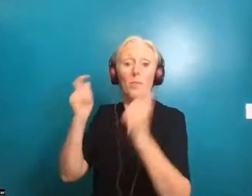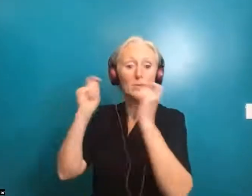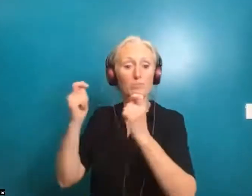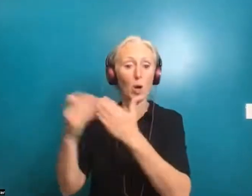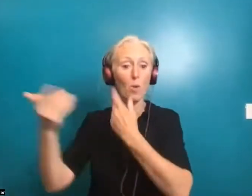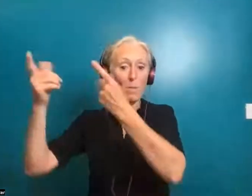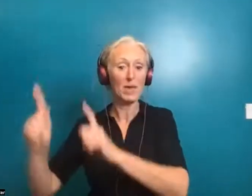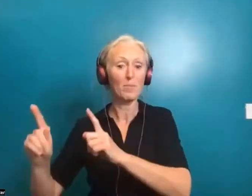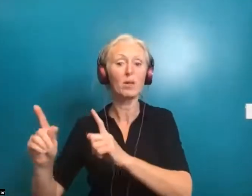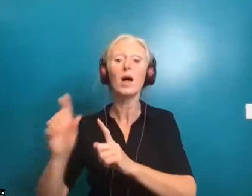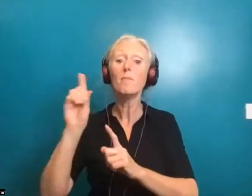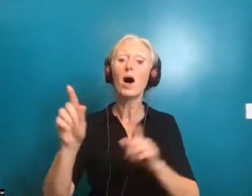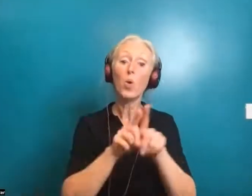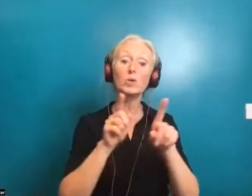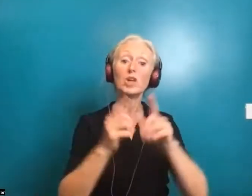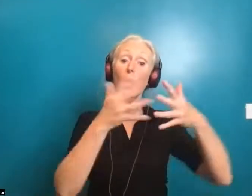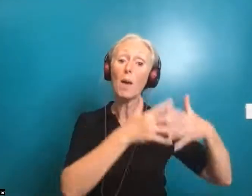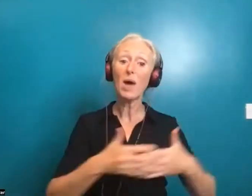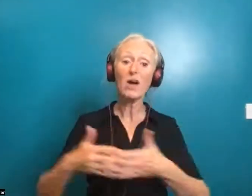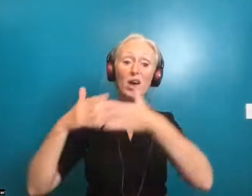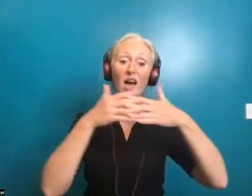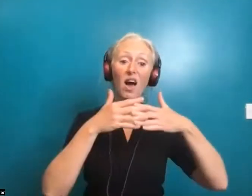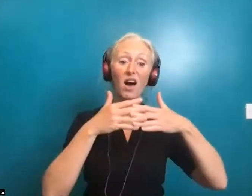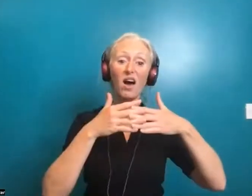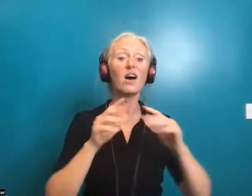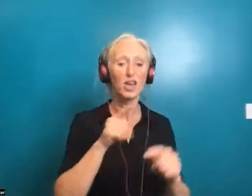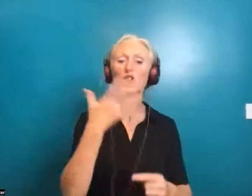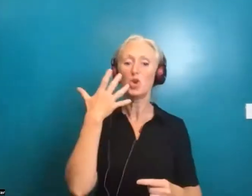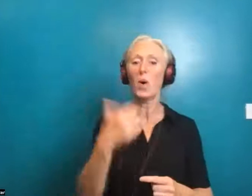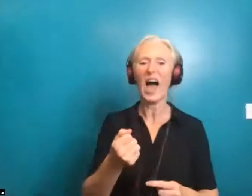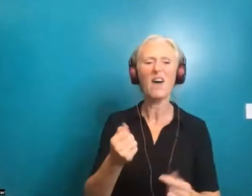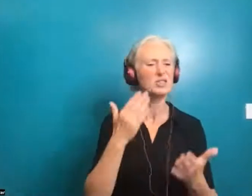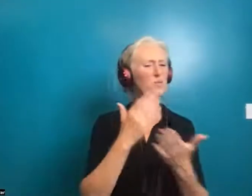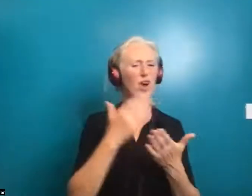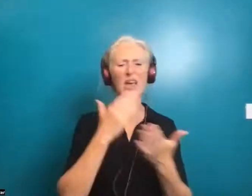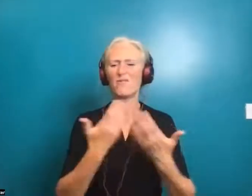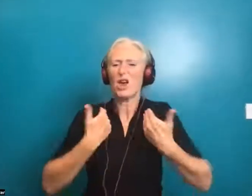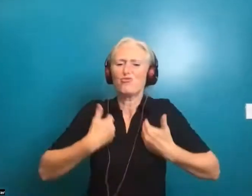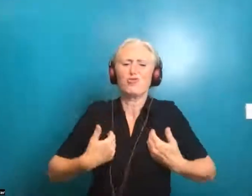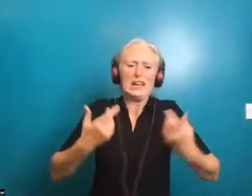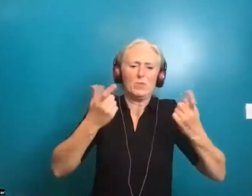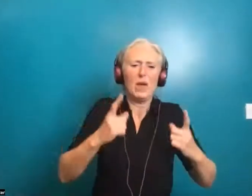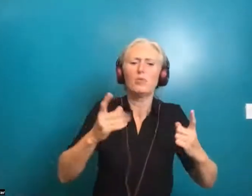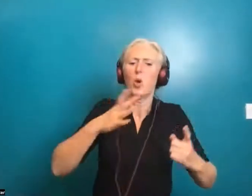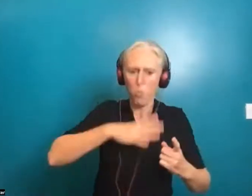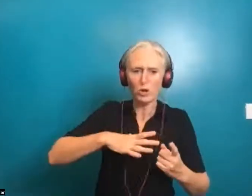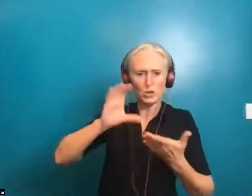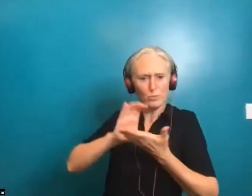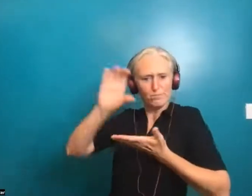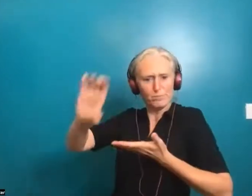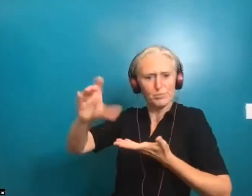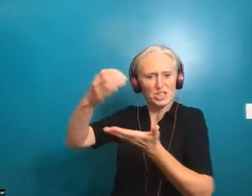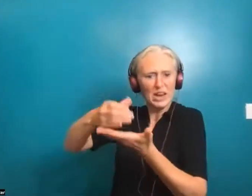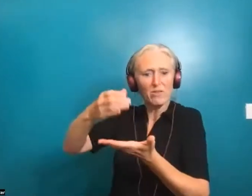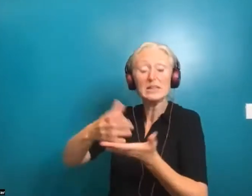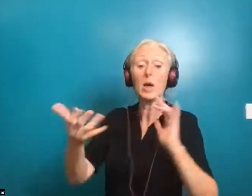like, especially in America, there are very, very rich philanthropists that may want to contribute for they might have